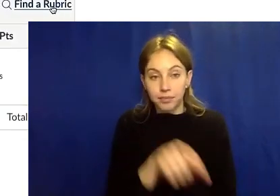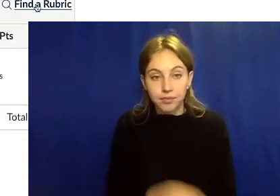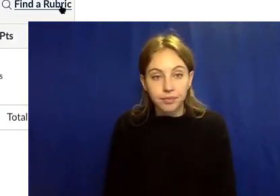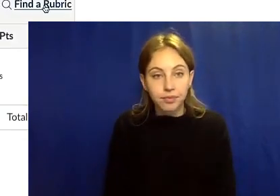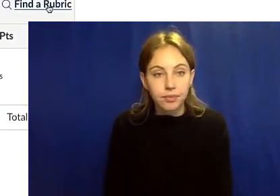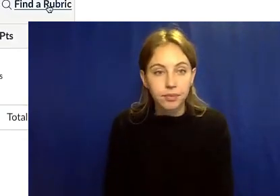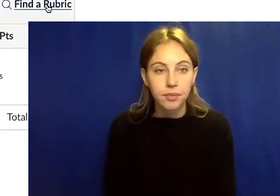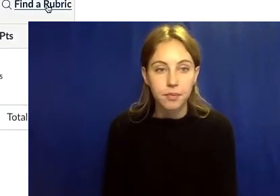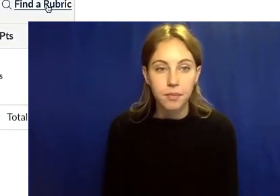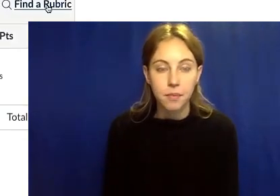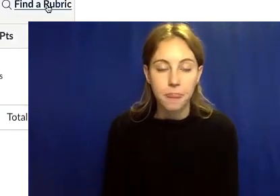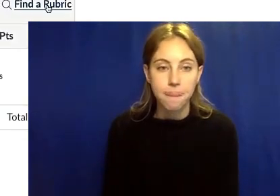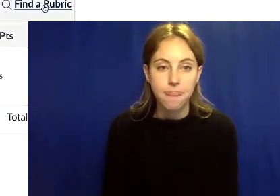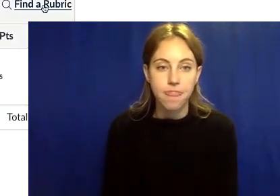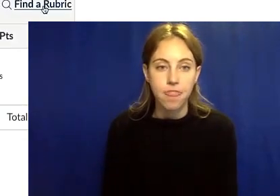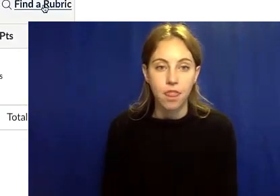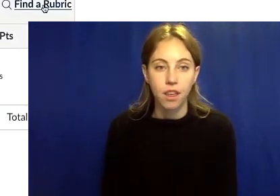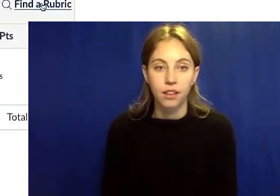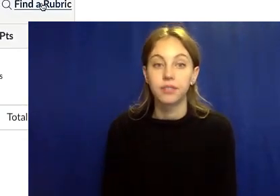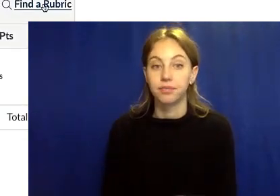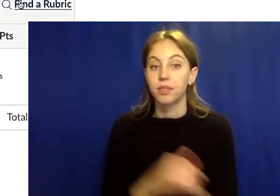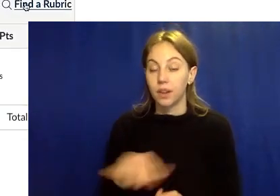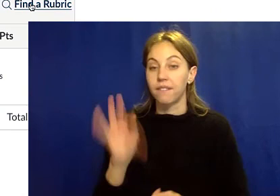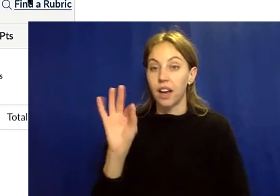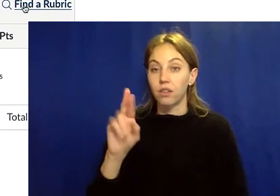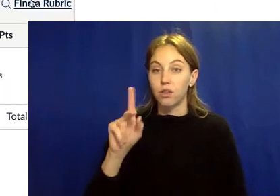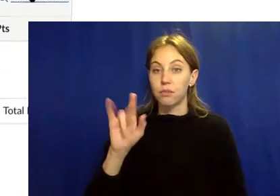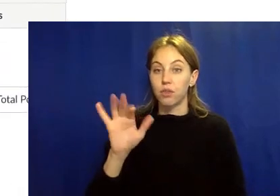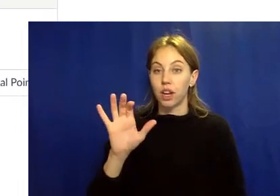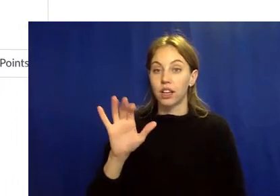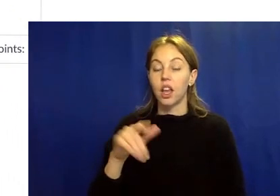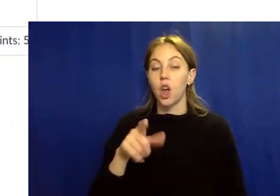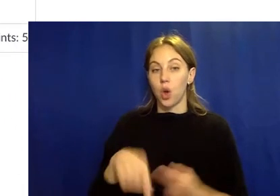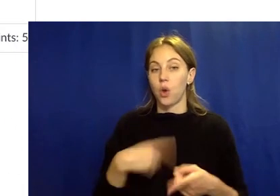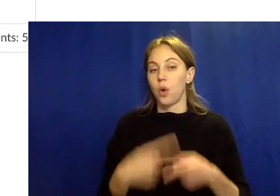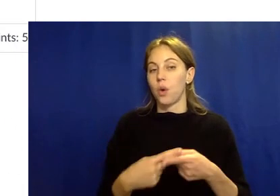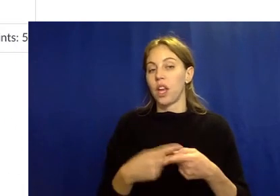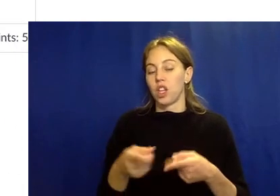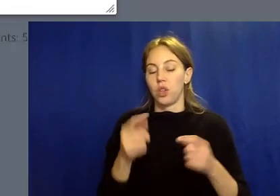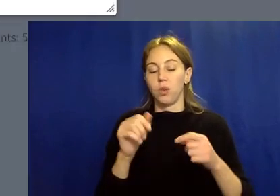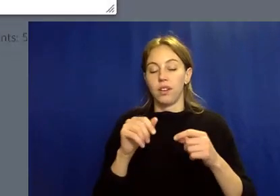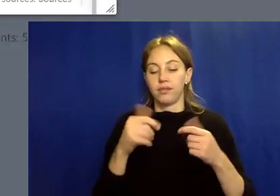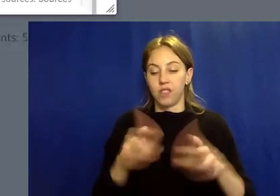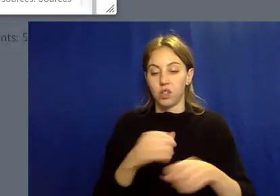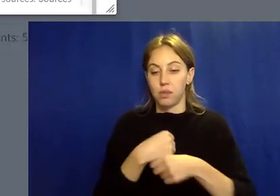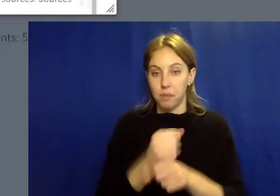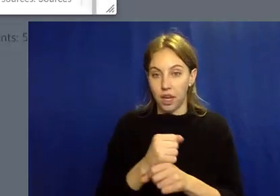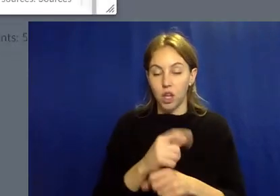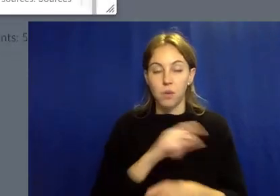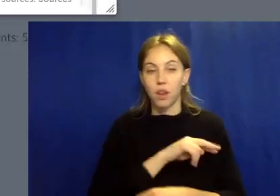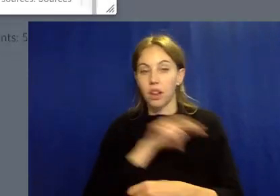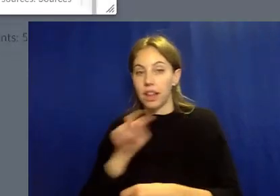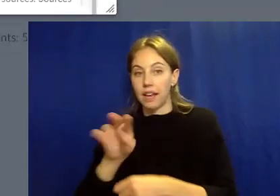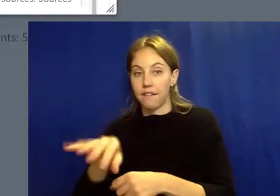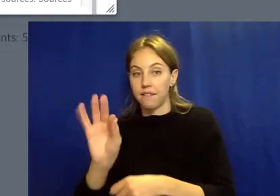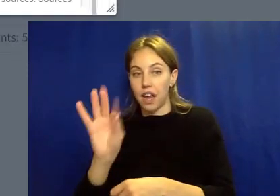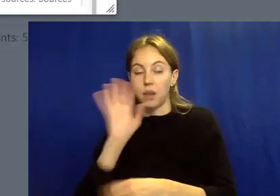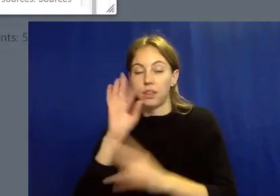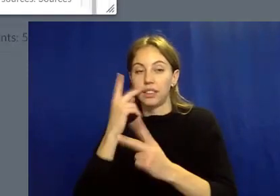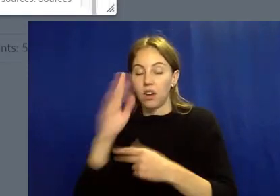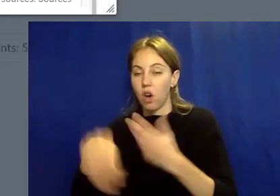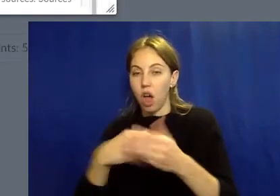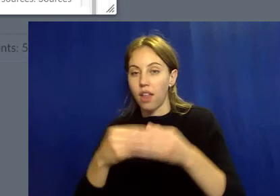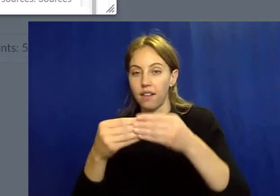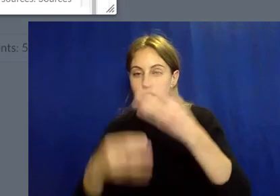essay and find the rubric. And so once you create a rubric, you'll be able to go into find and you'll see all the rubrics you've